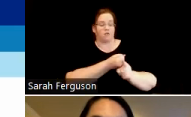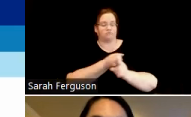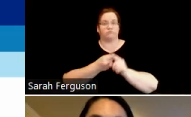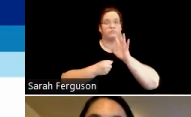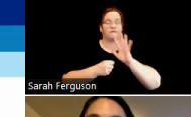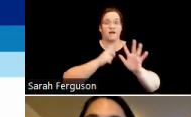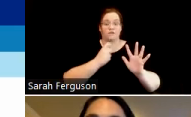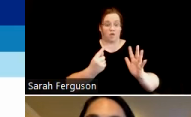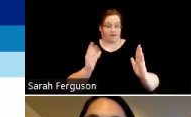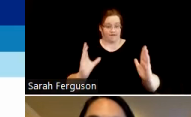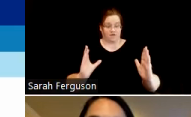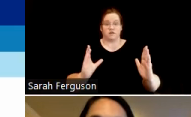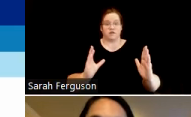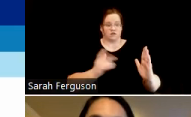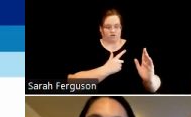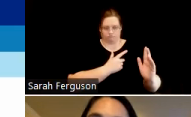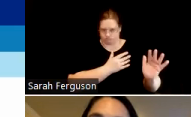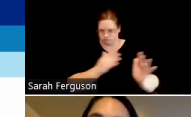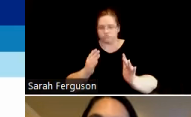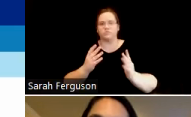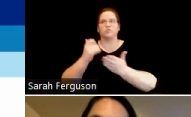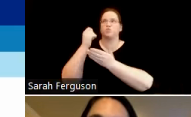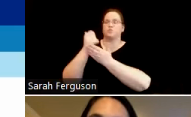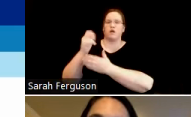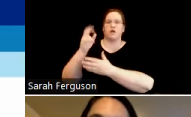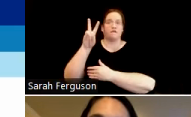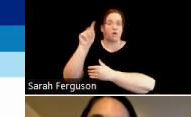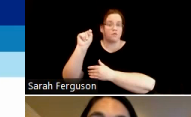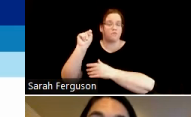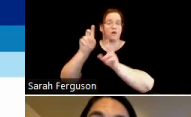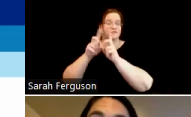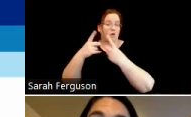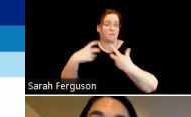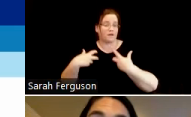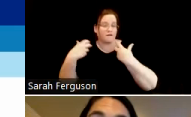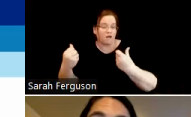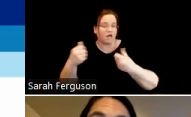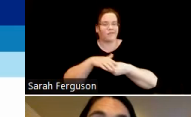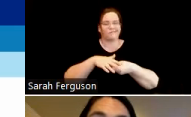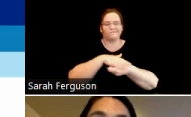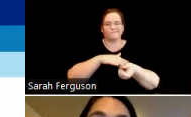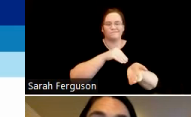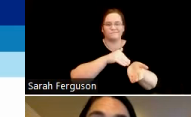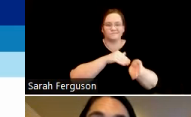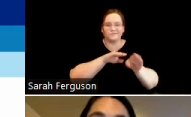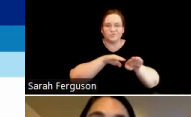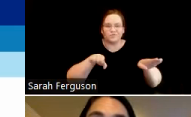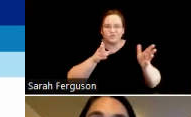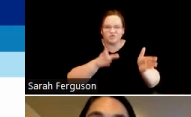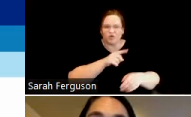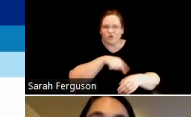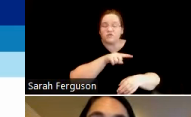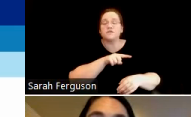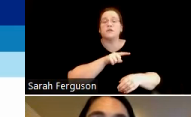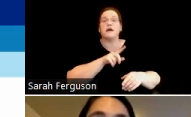great effort on the Vermont Department of Health, local pediatricians, and most importantly, parents getting their children to